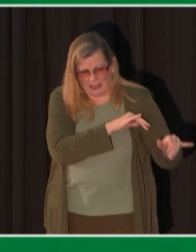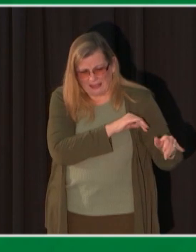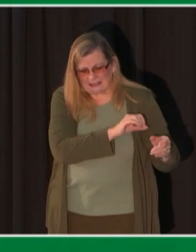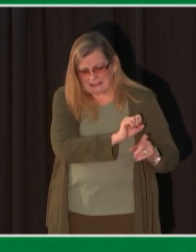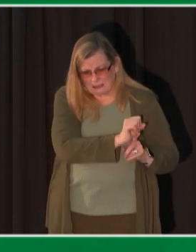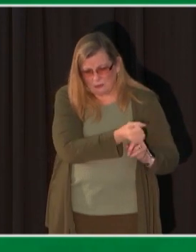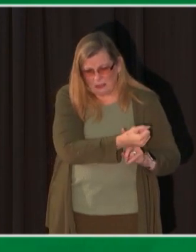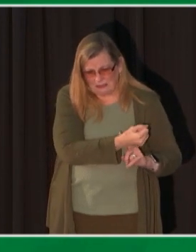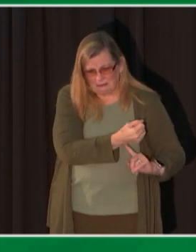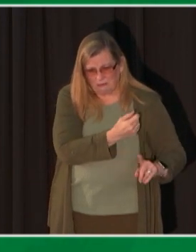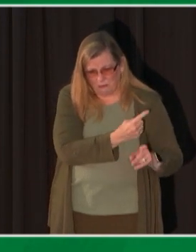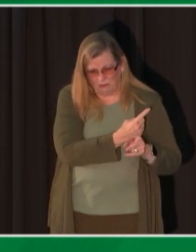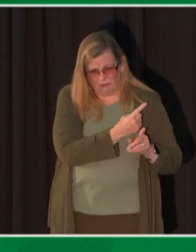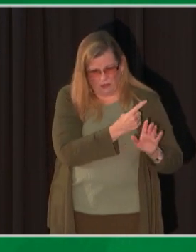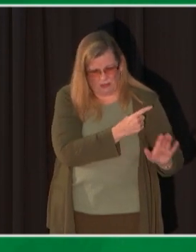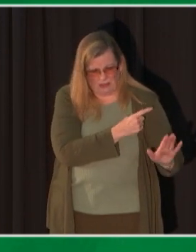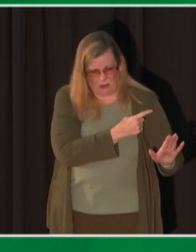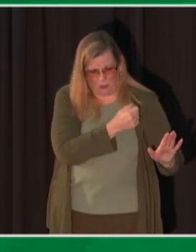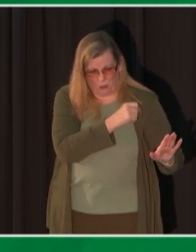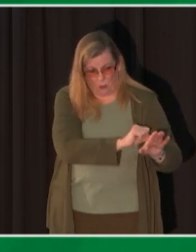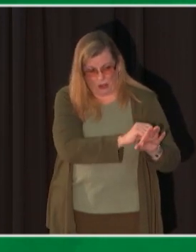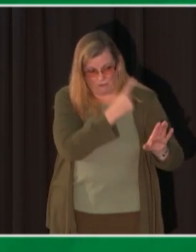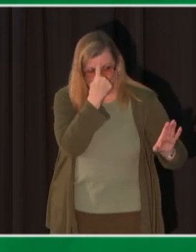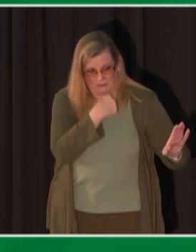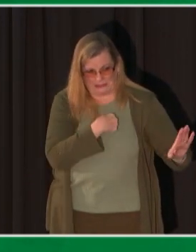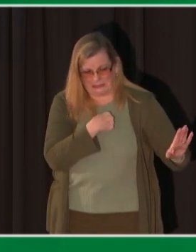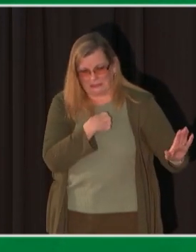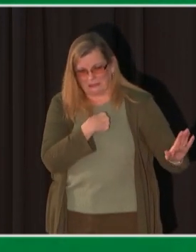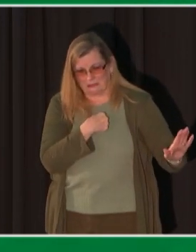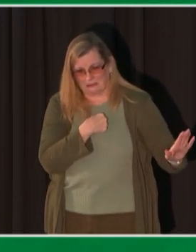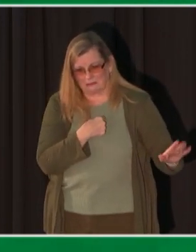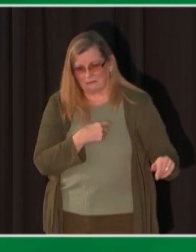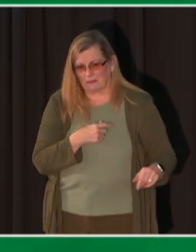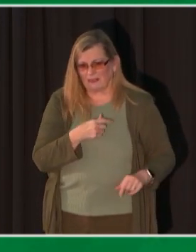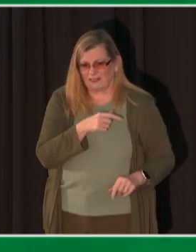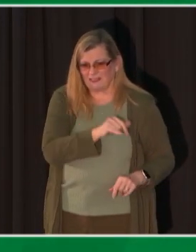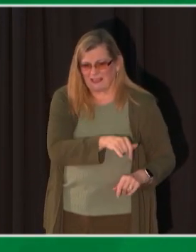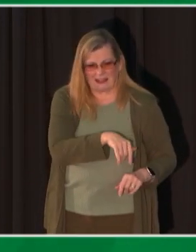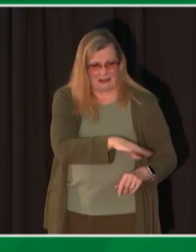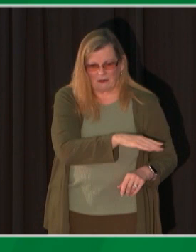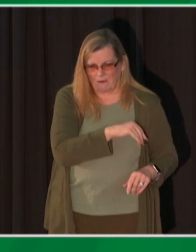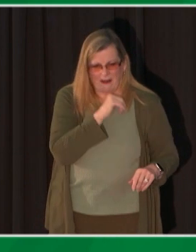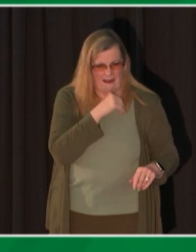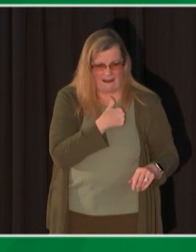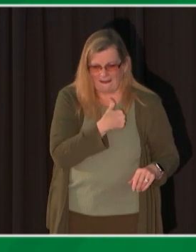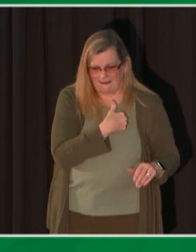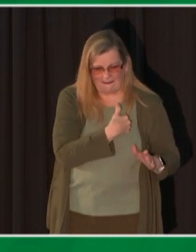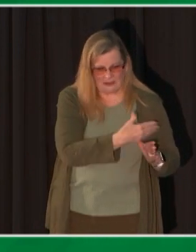me, and I don't have anything to share at this point.